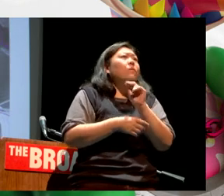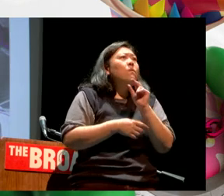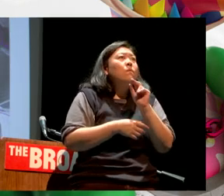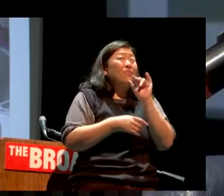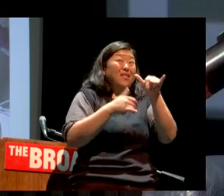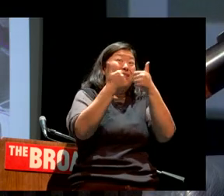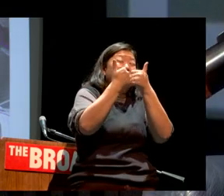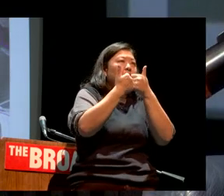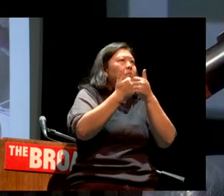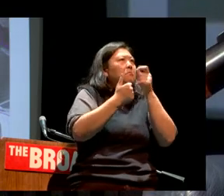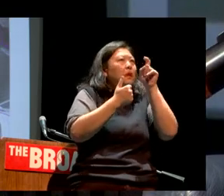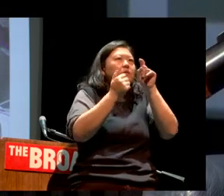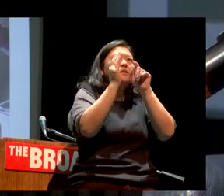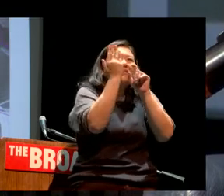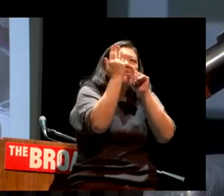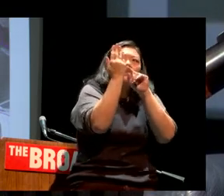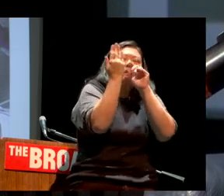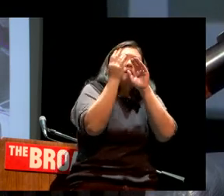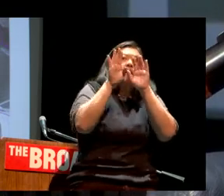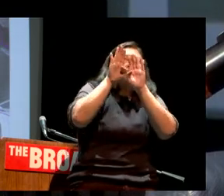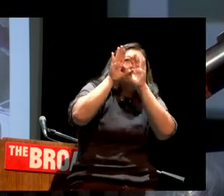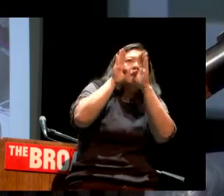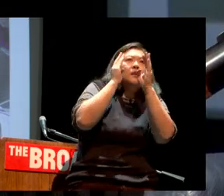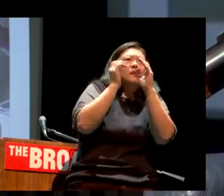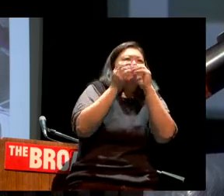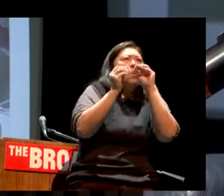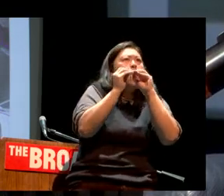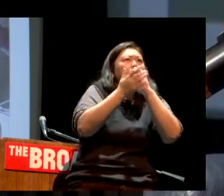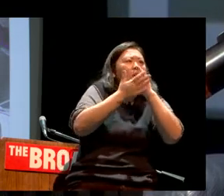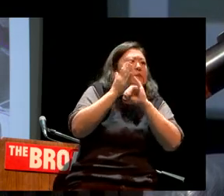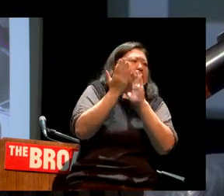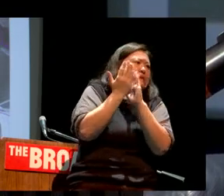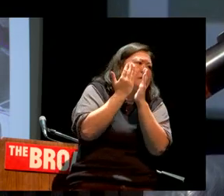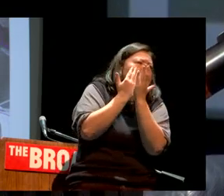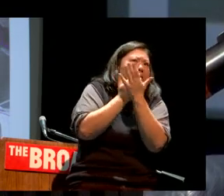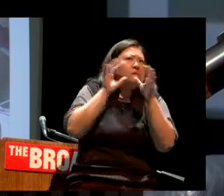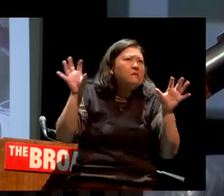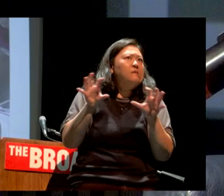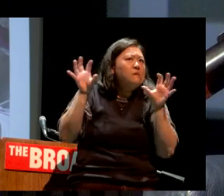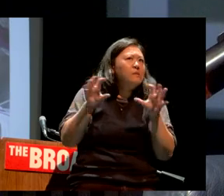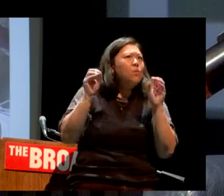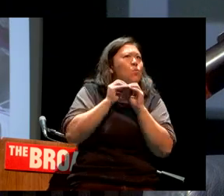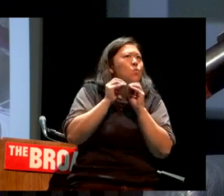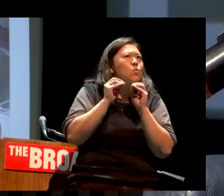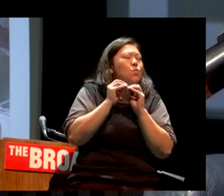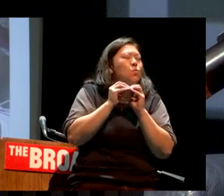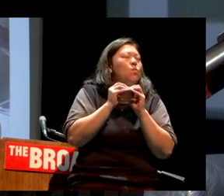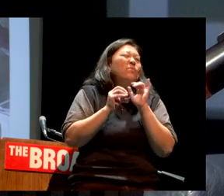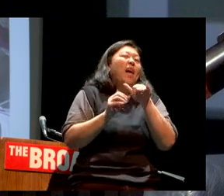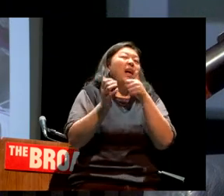some alpha too much, but all of this is gonna, you know, it's for real-time 3D, it's ready to go, but all the details are baked